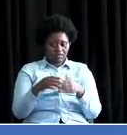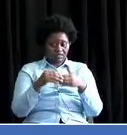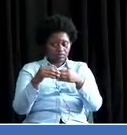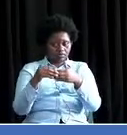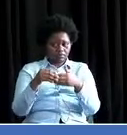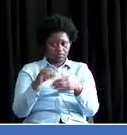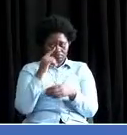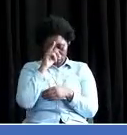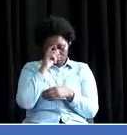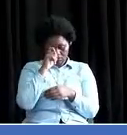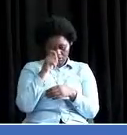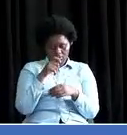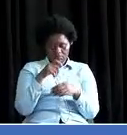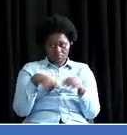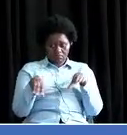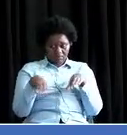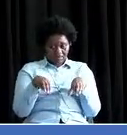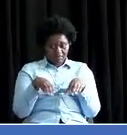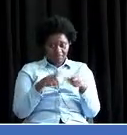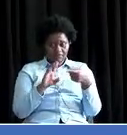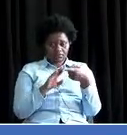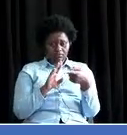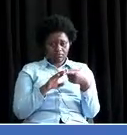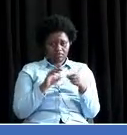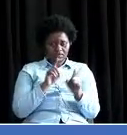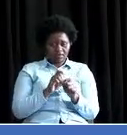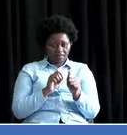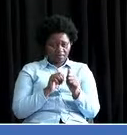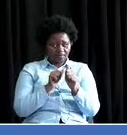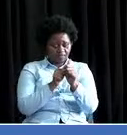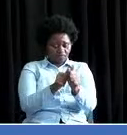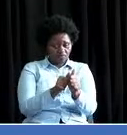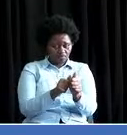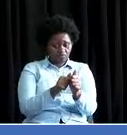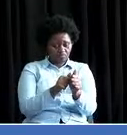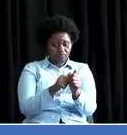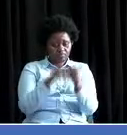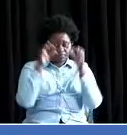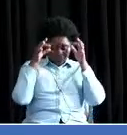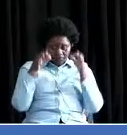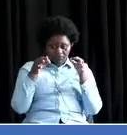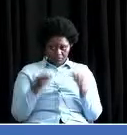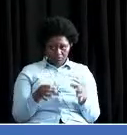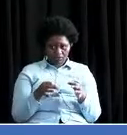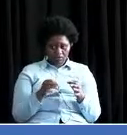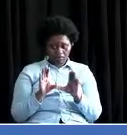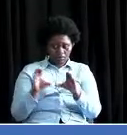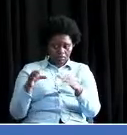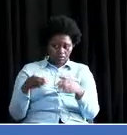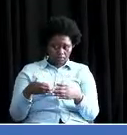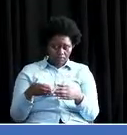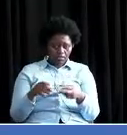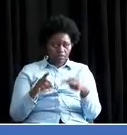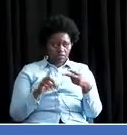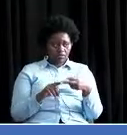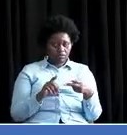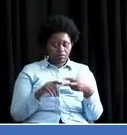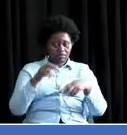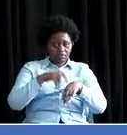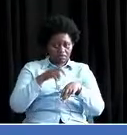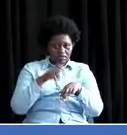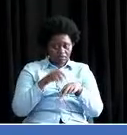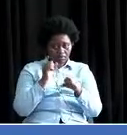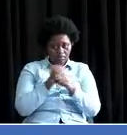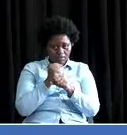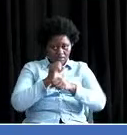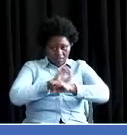The leadership that you need to exercise is firstly, follow through with decisions we've taken in the Speakers Committee. And secondly, you need to make